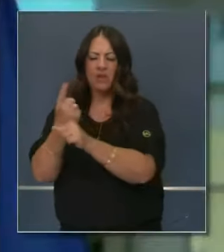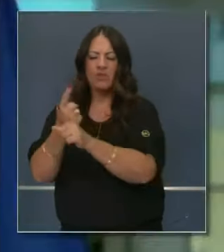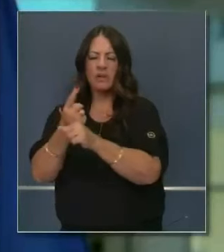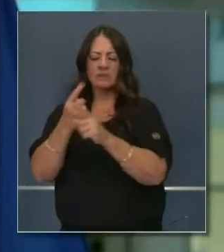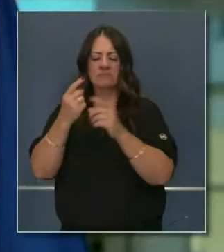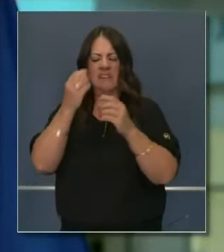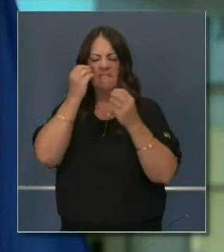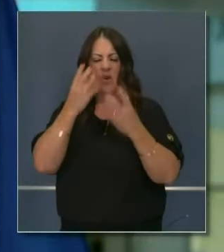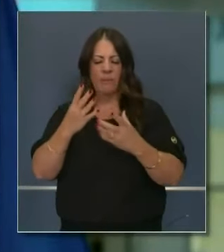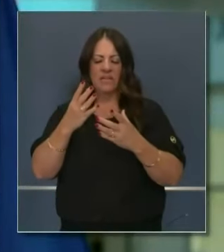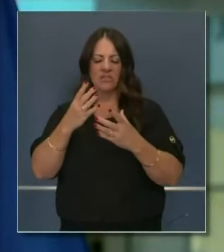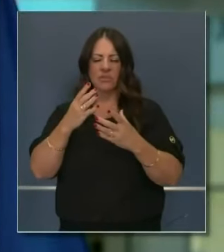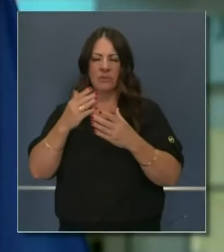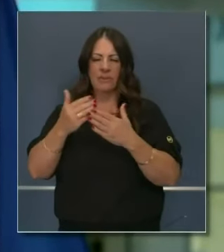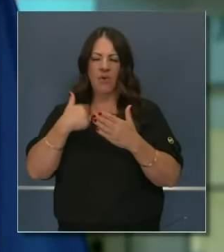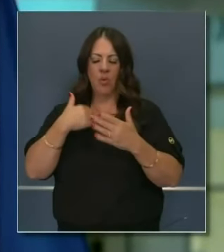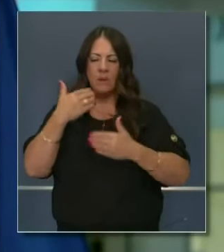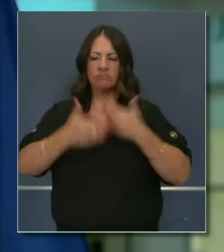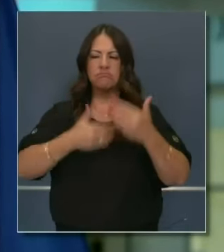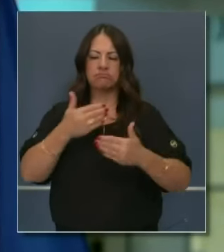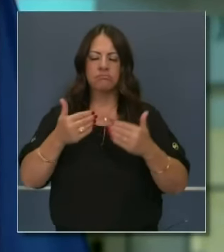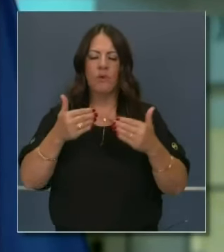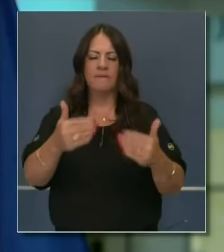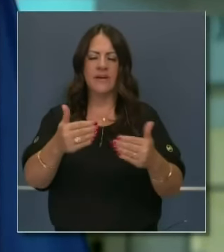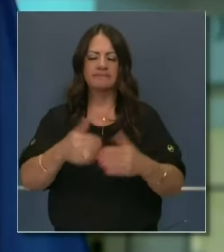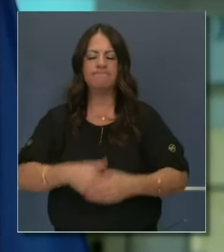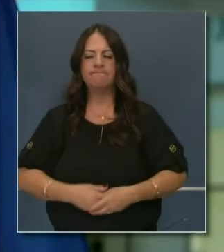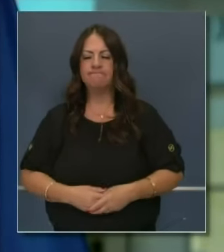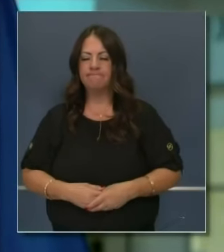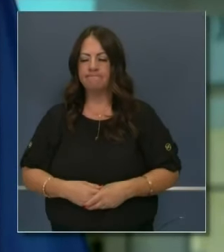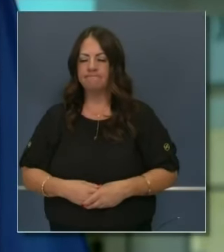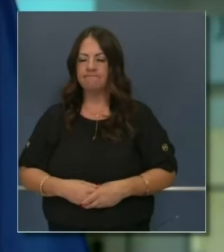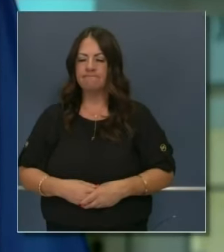question. SF Chronicle.